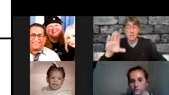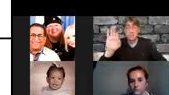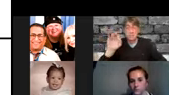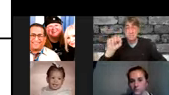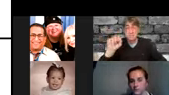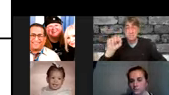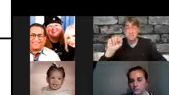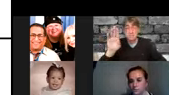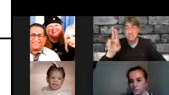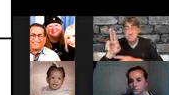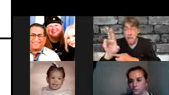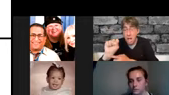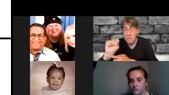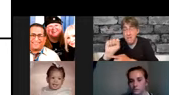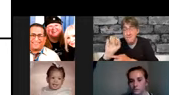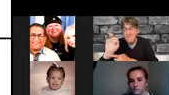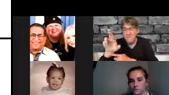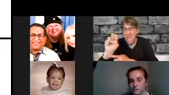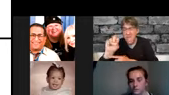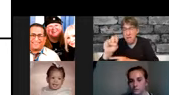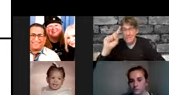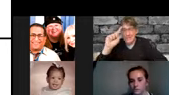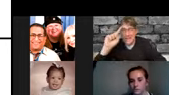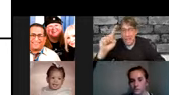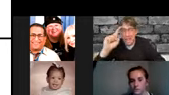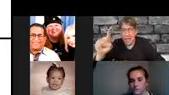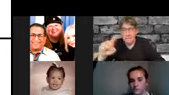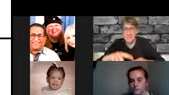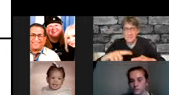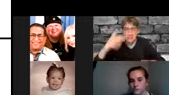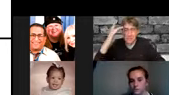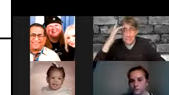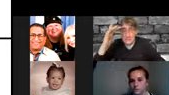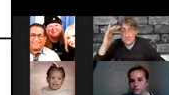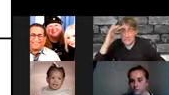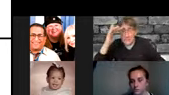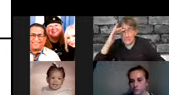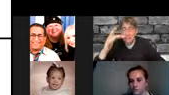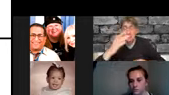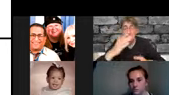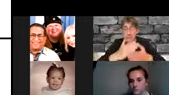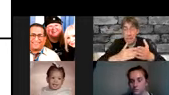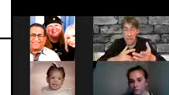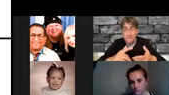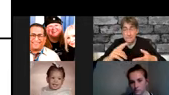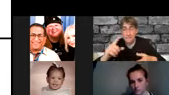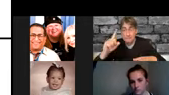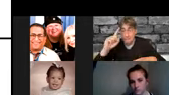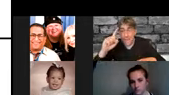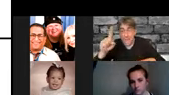denomination of dimes and nickels, and some people even pay with pennies. And